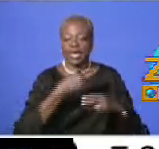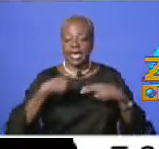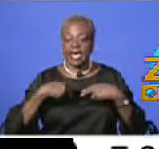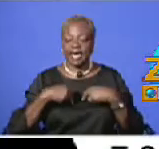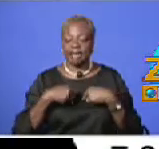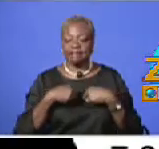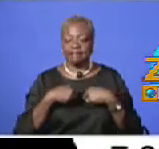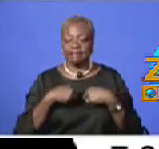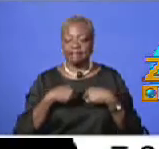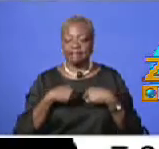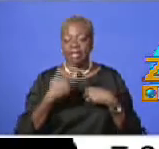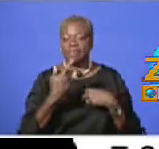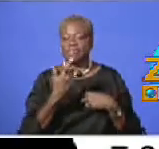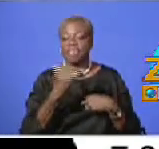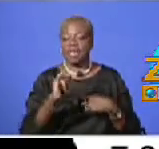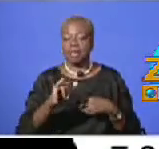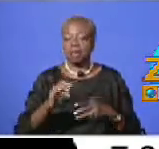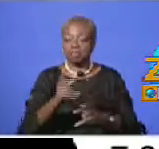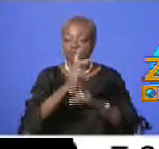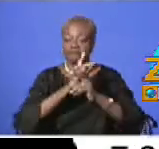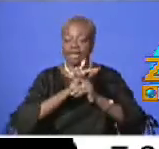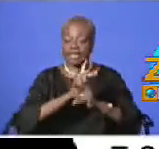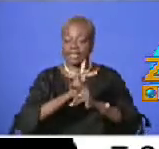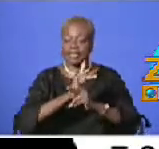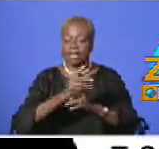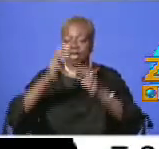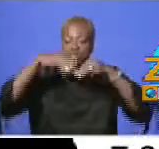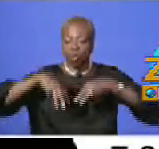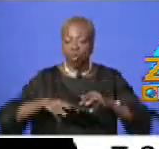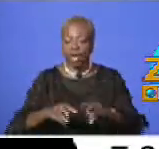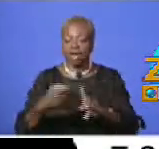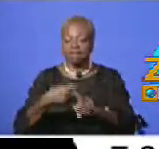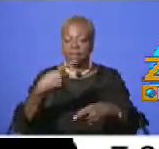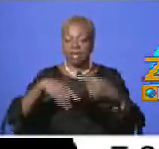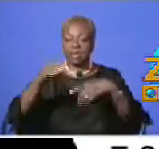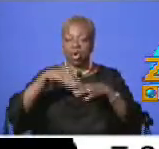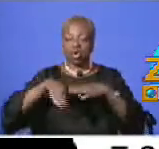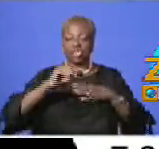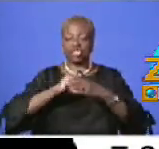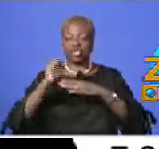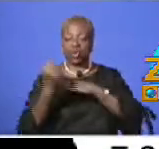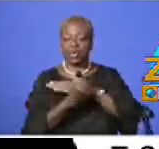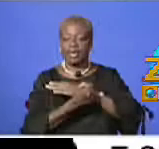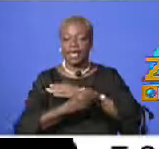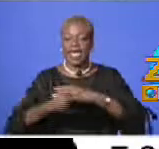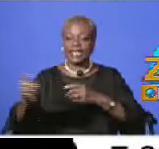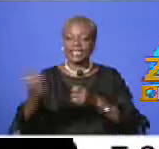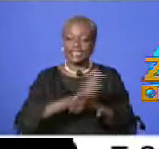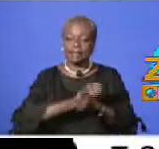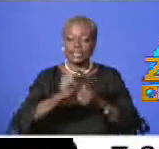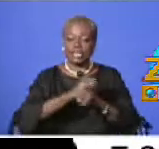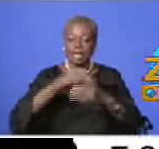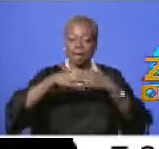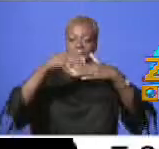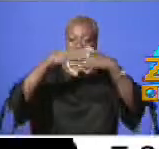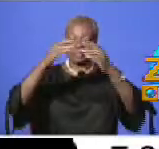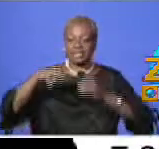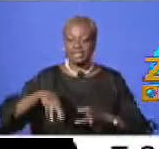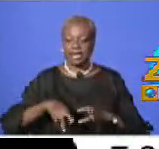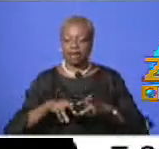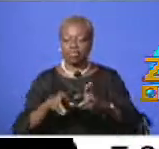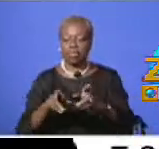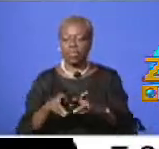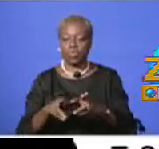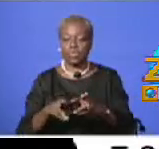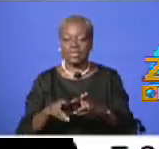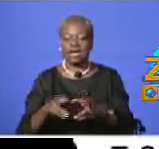they also prevent that wave energy from coming onshore and damaging our buildings, our roadways, and